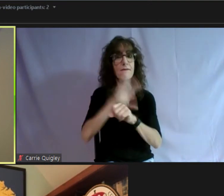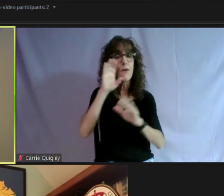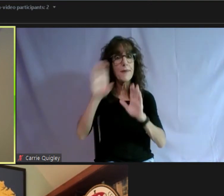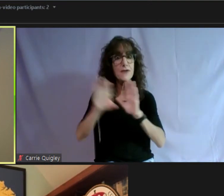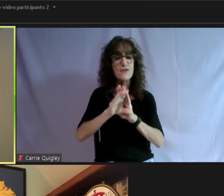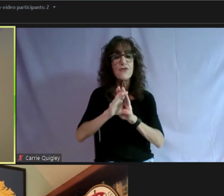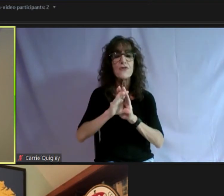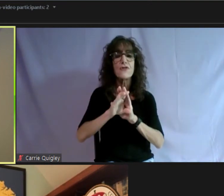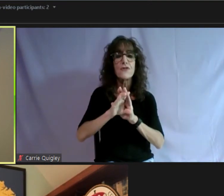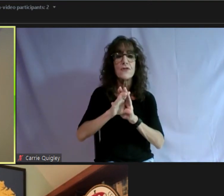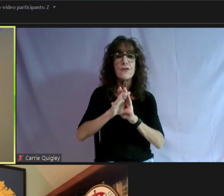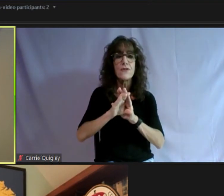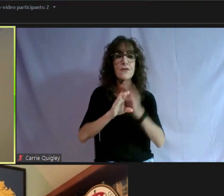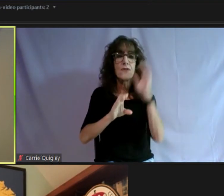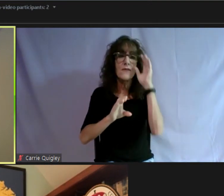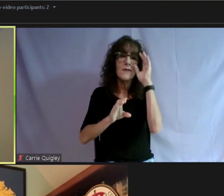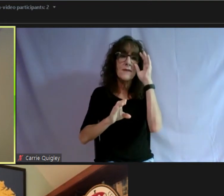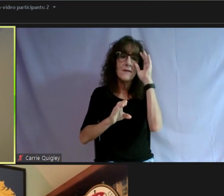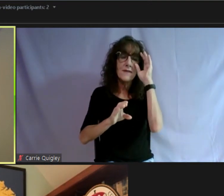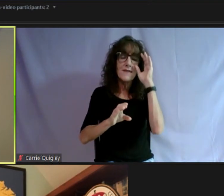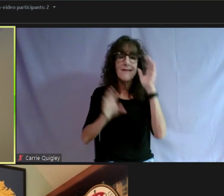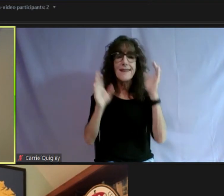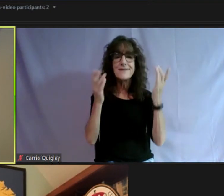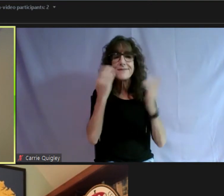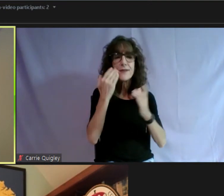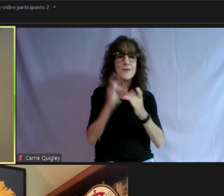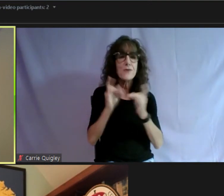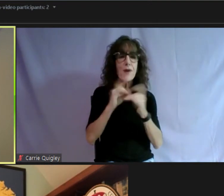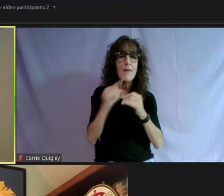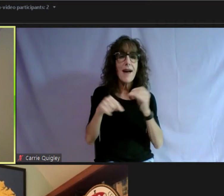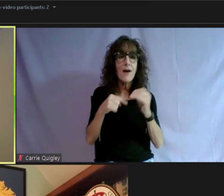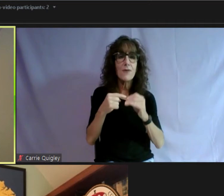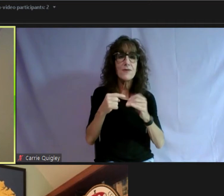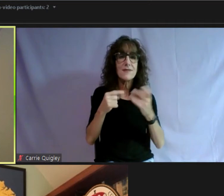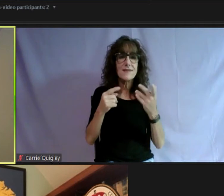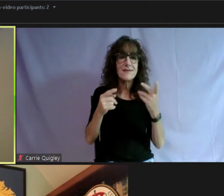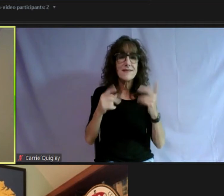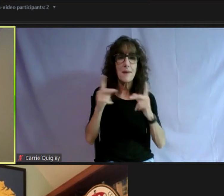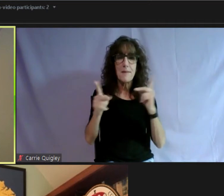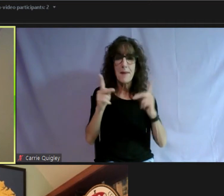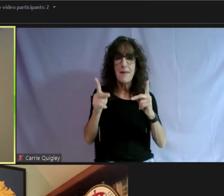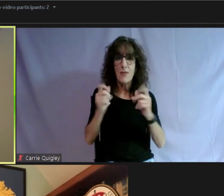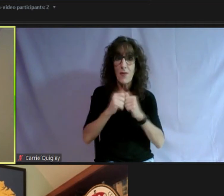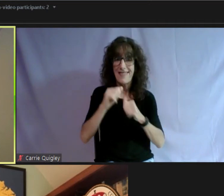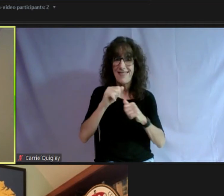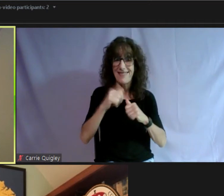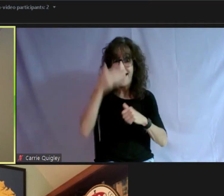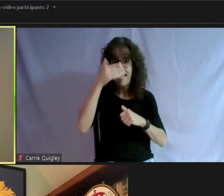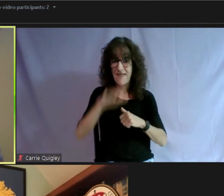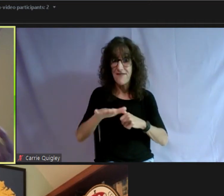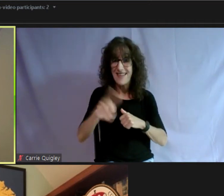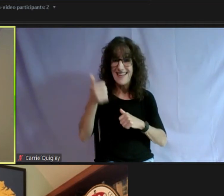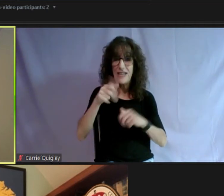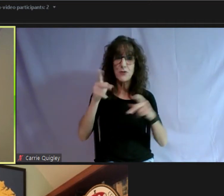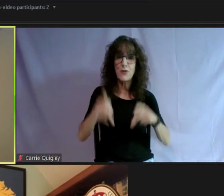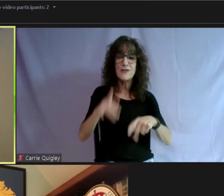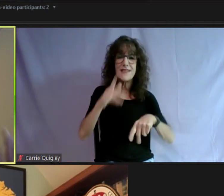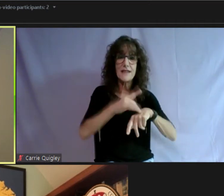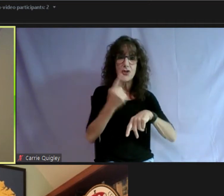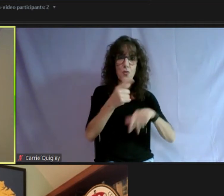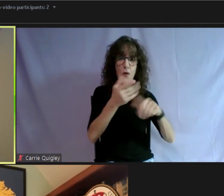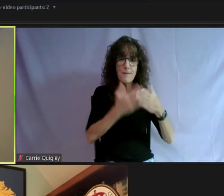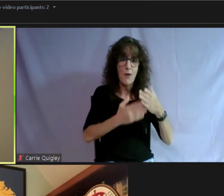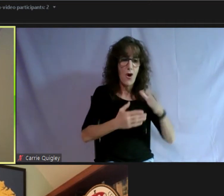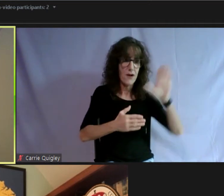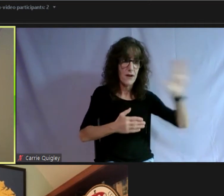the old fable about the blind people and the elephant. Everybody is touching one part of it, but you kind of need all of that to